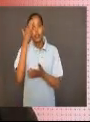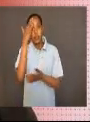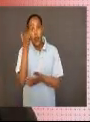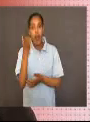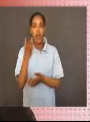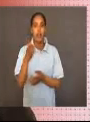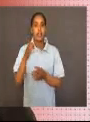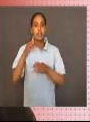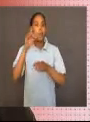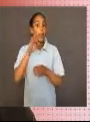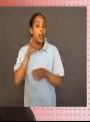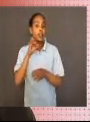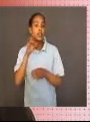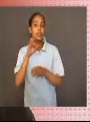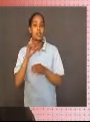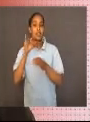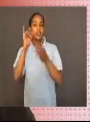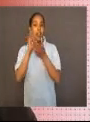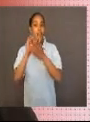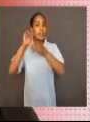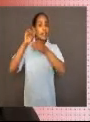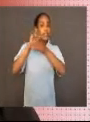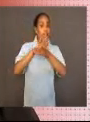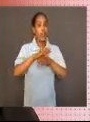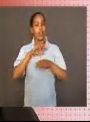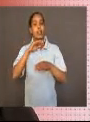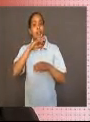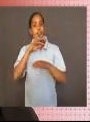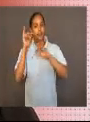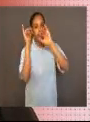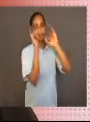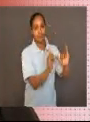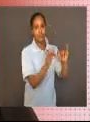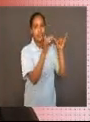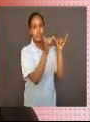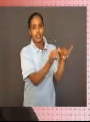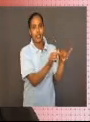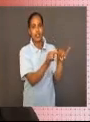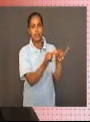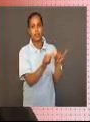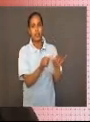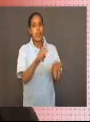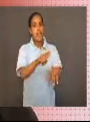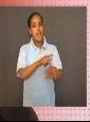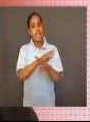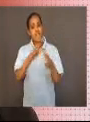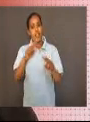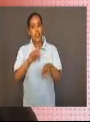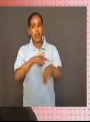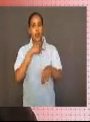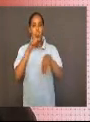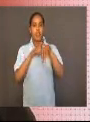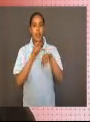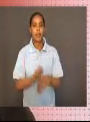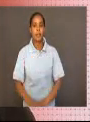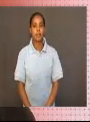why the plastic that is sent to garbage dumps stays there for a very long